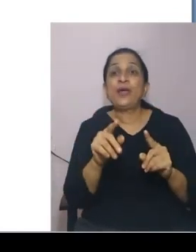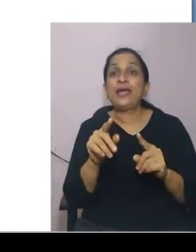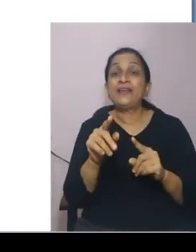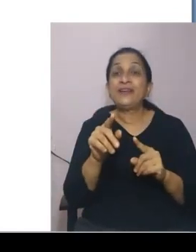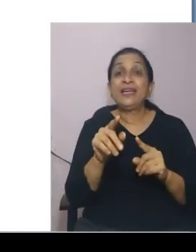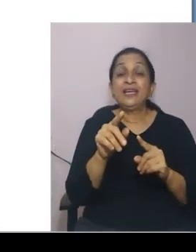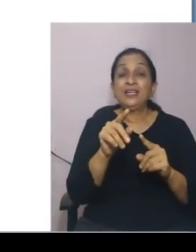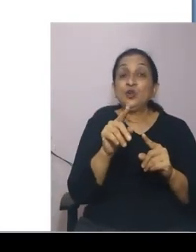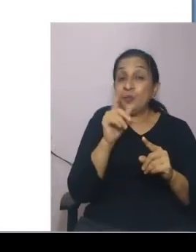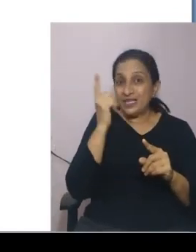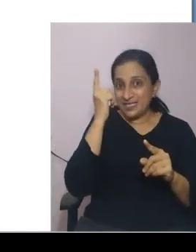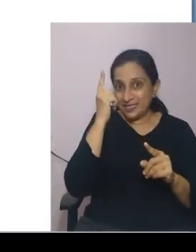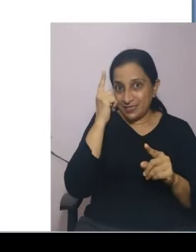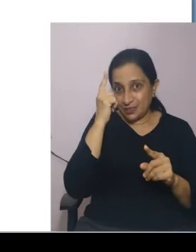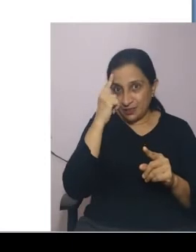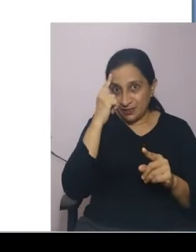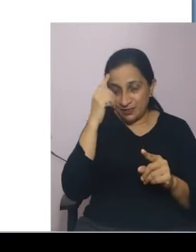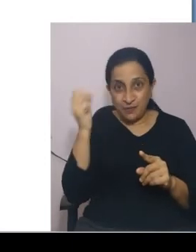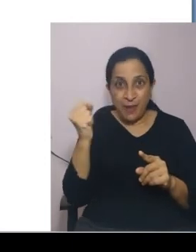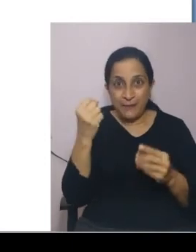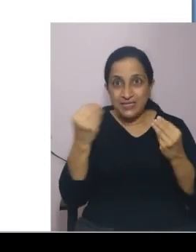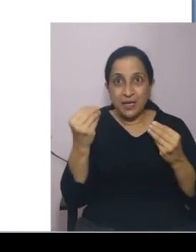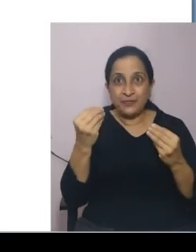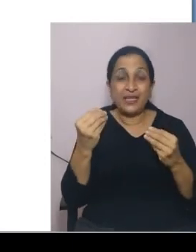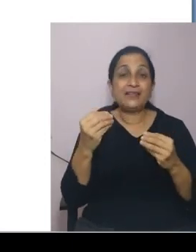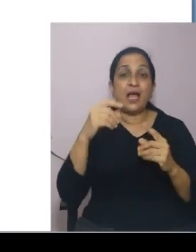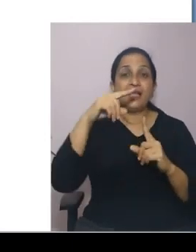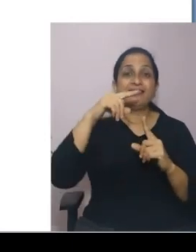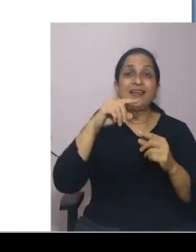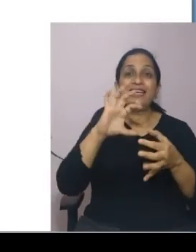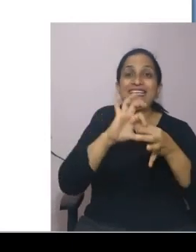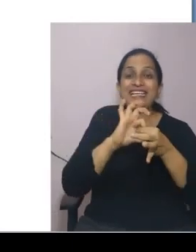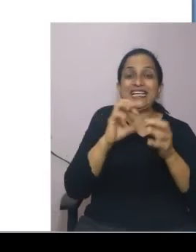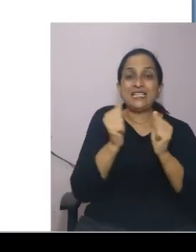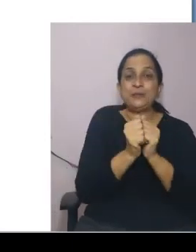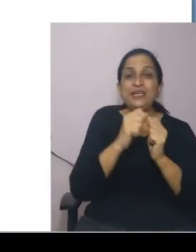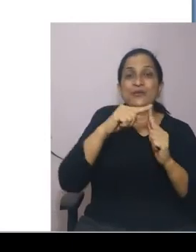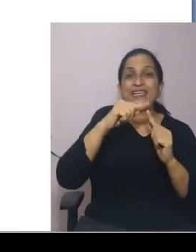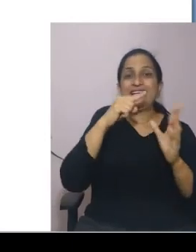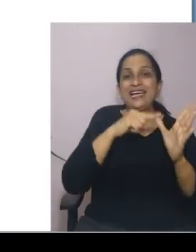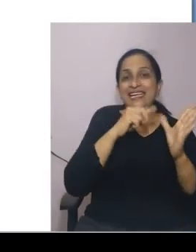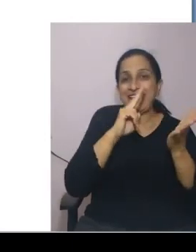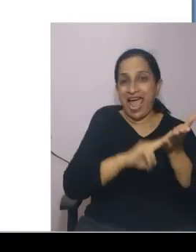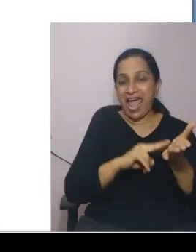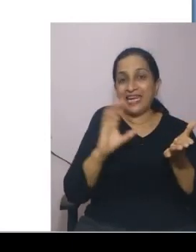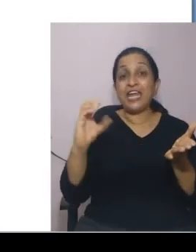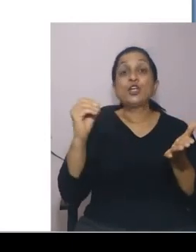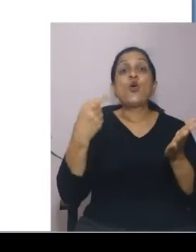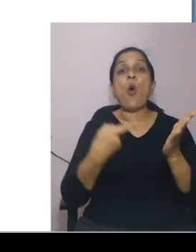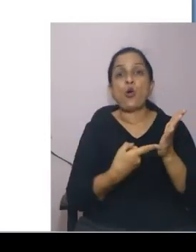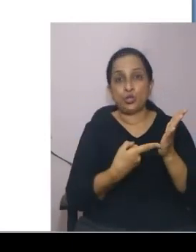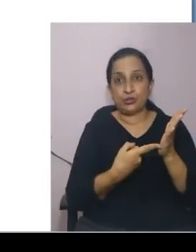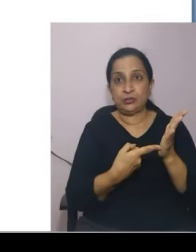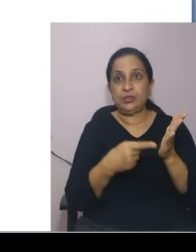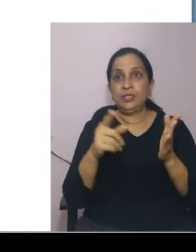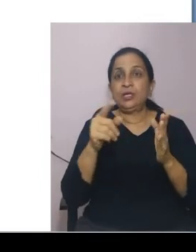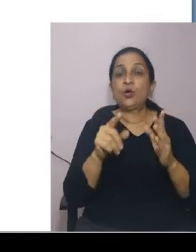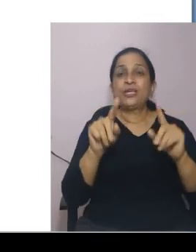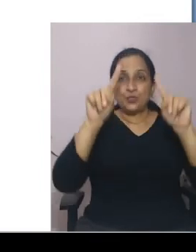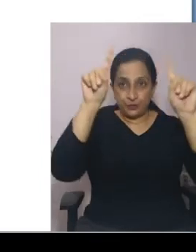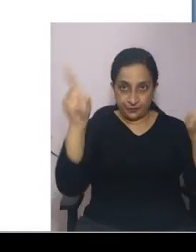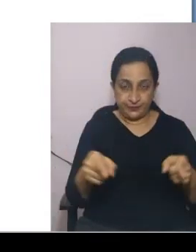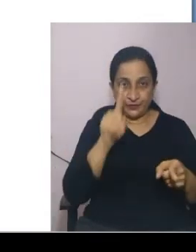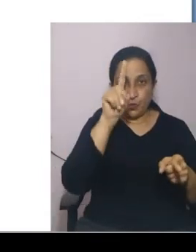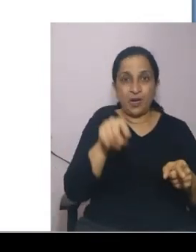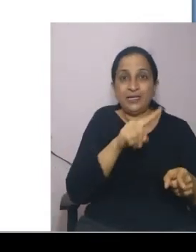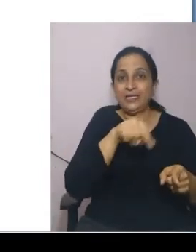tan 30, right? Or you can put the value of cot 60 itself as 1 over root 3, okay, square,